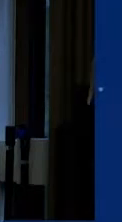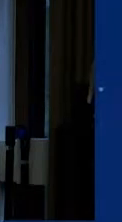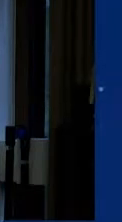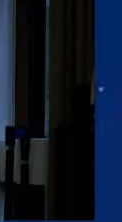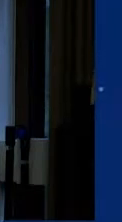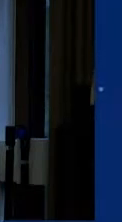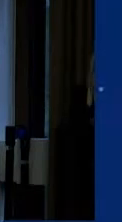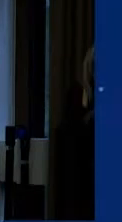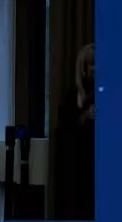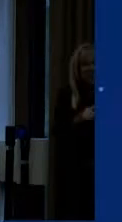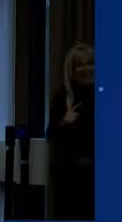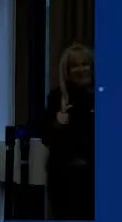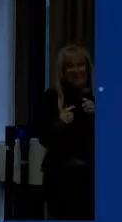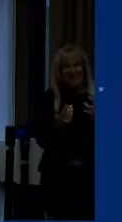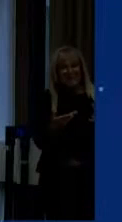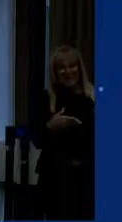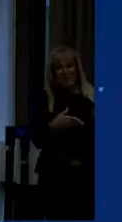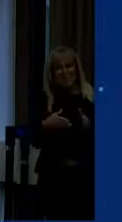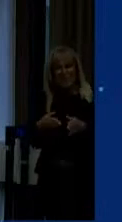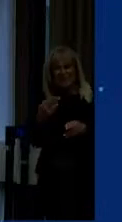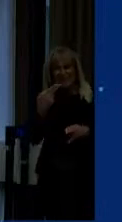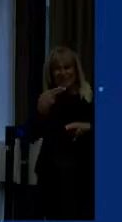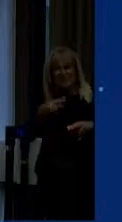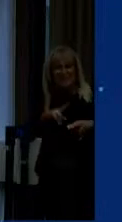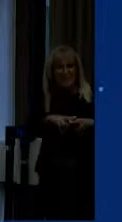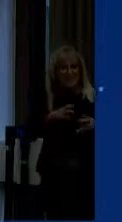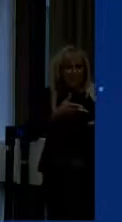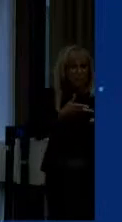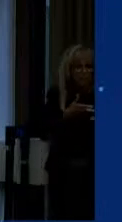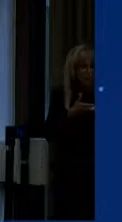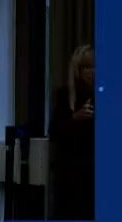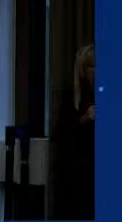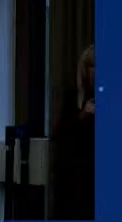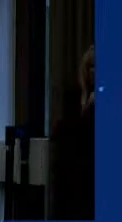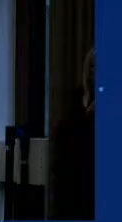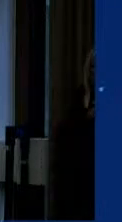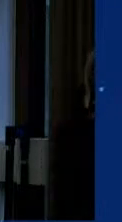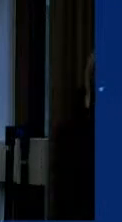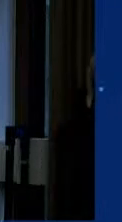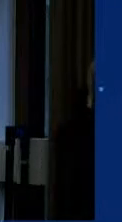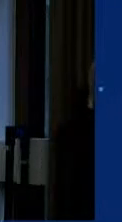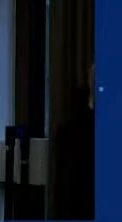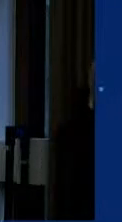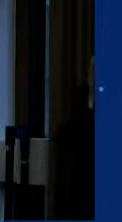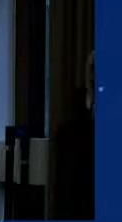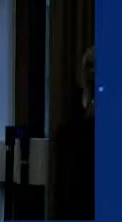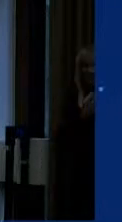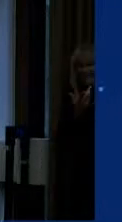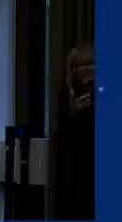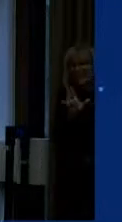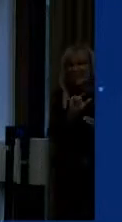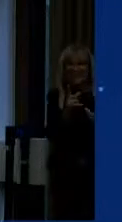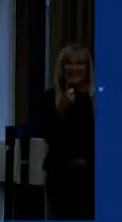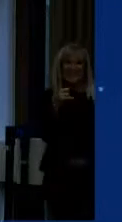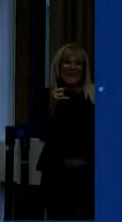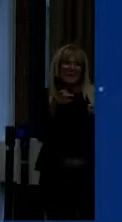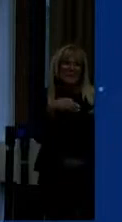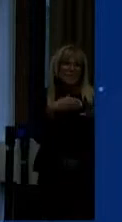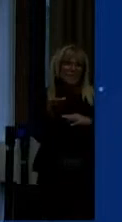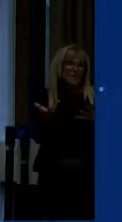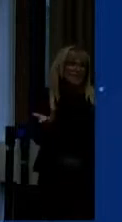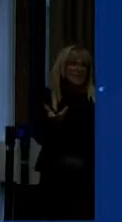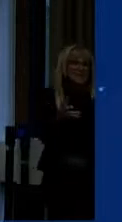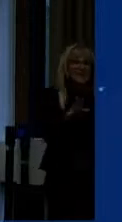lot of different ways to do this and fun, engaging ways to interact with kids. Texting in the style of a famous professional,